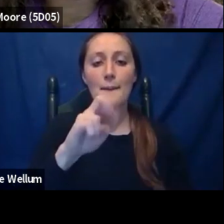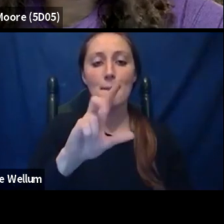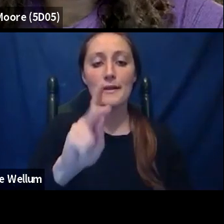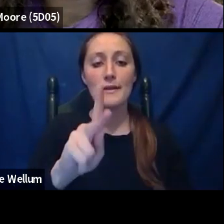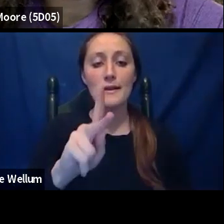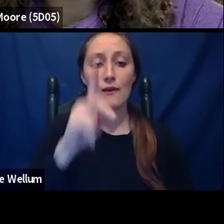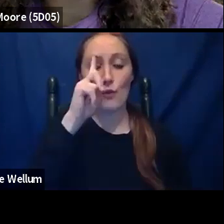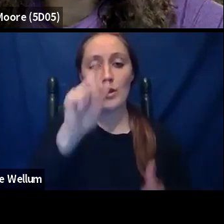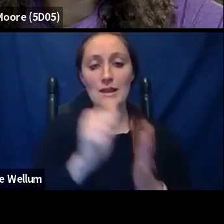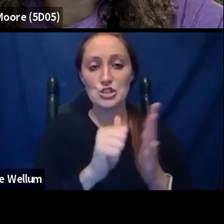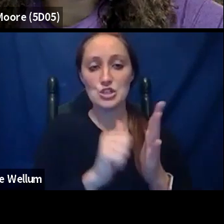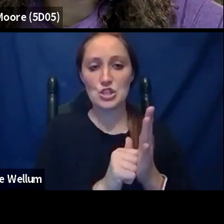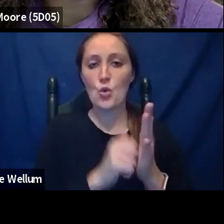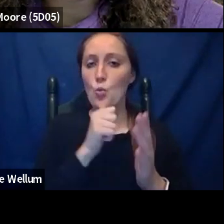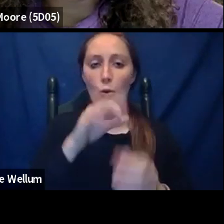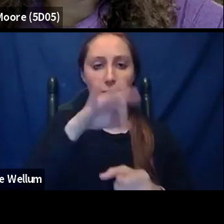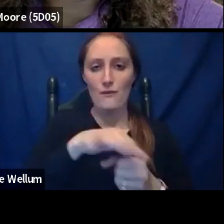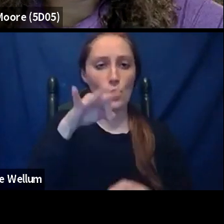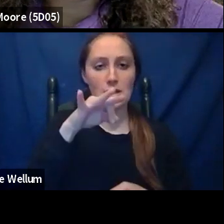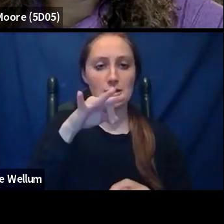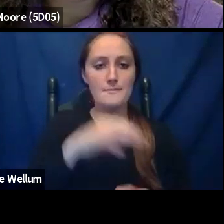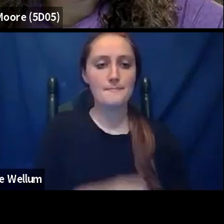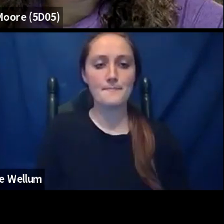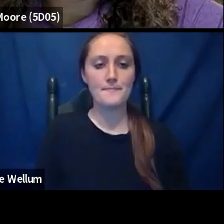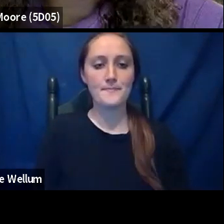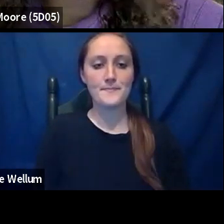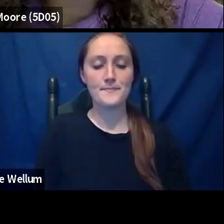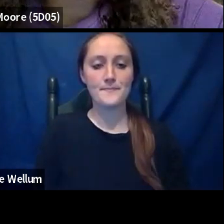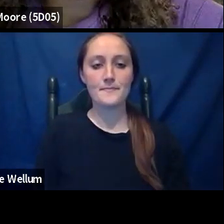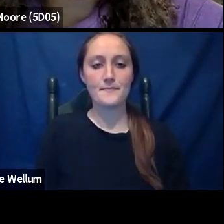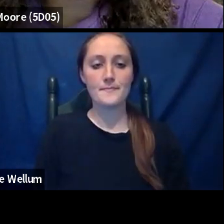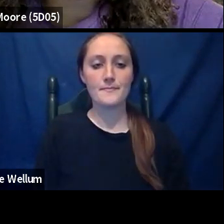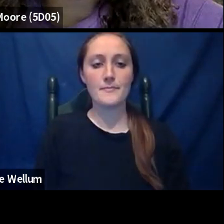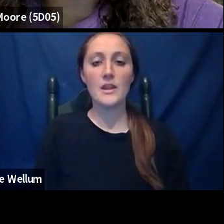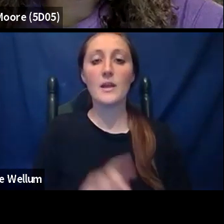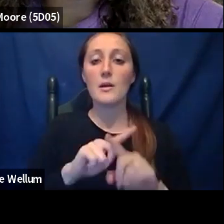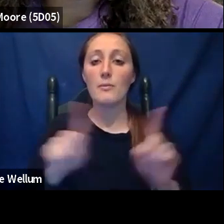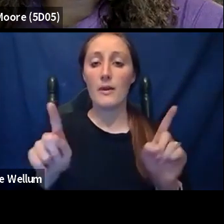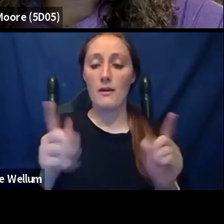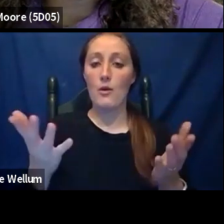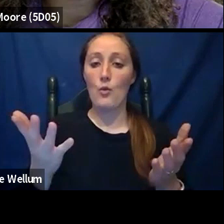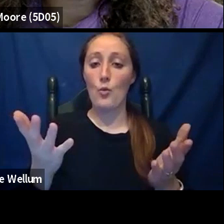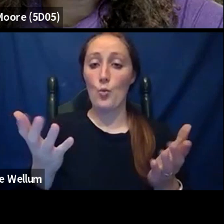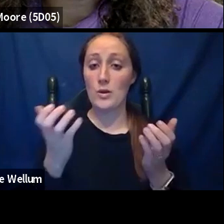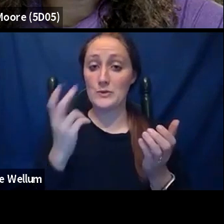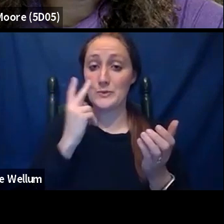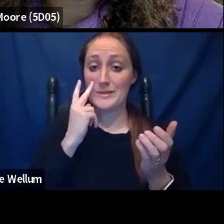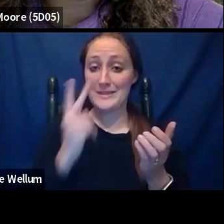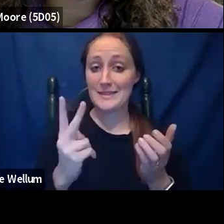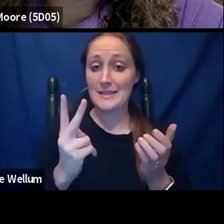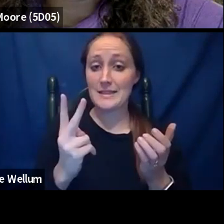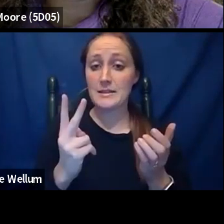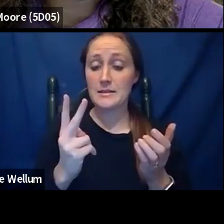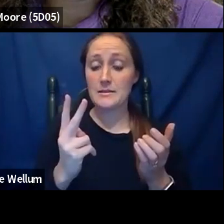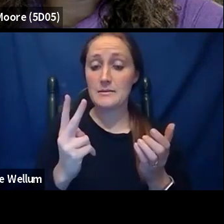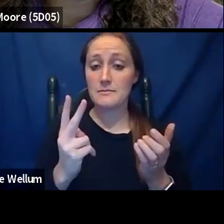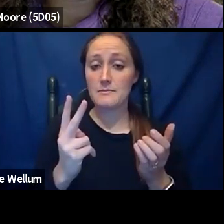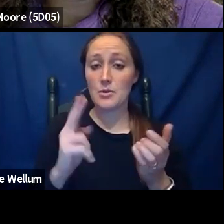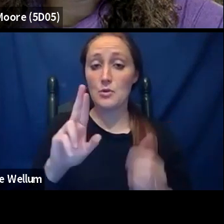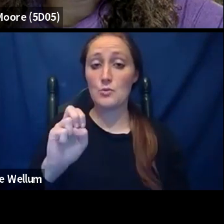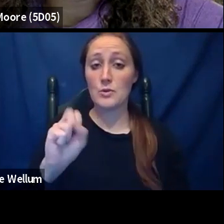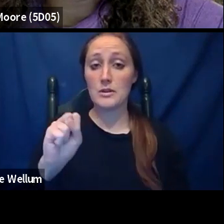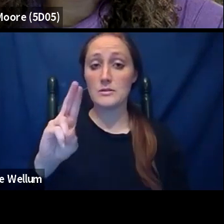agenda, and this will not be voted on. But I would like to see a resolution passed to see that we